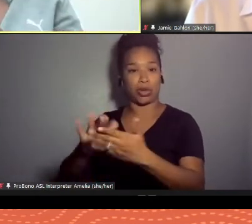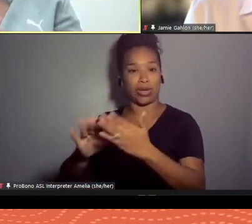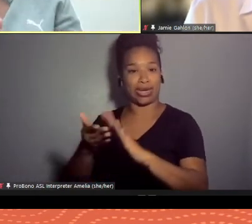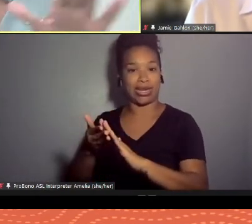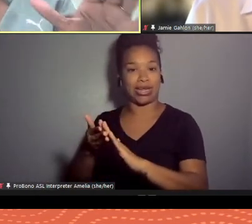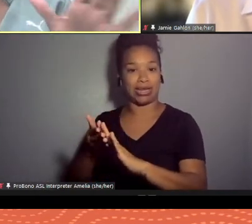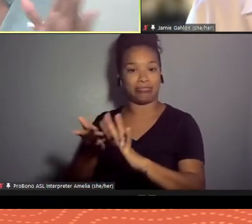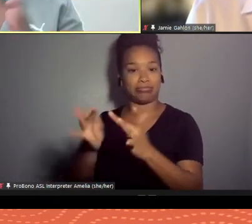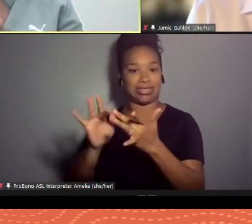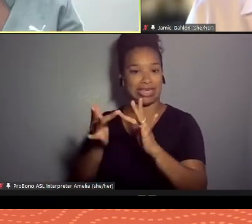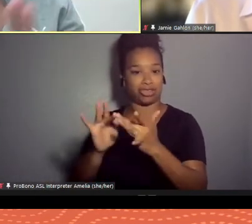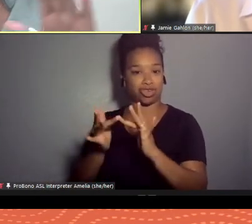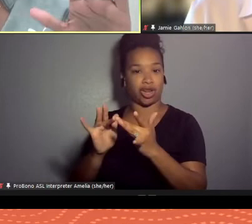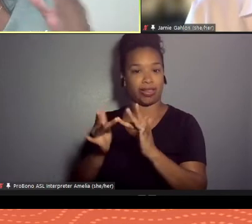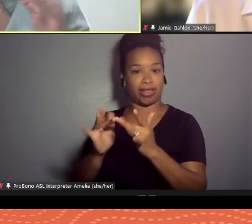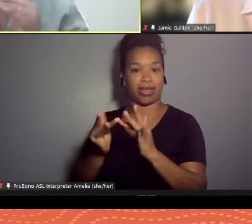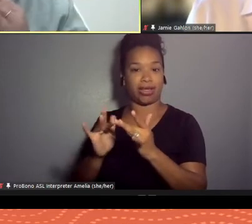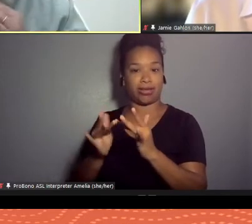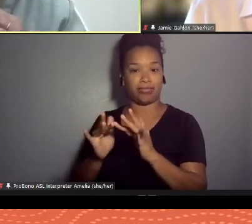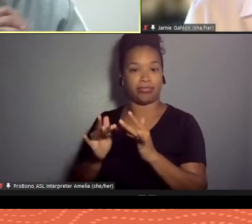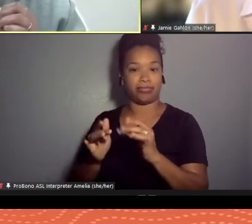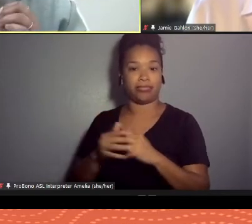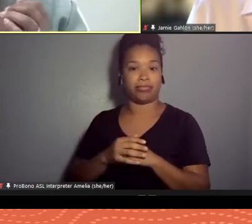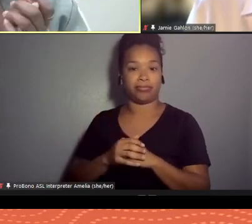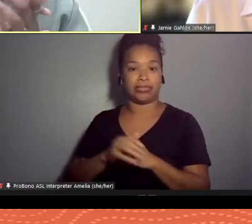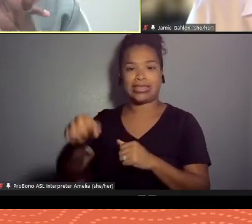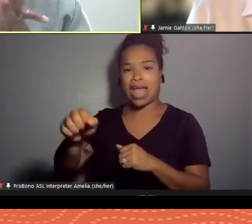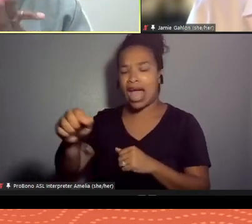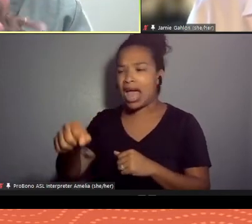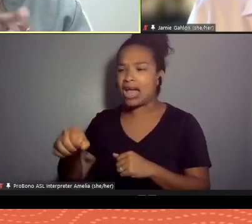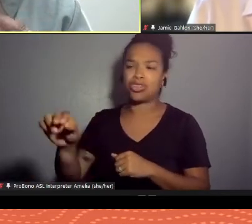yes, absolutely, no apologies